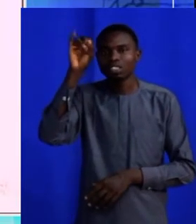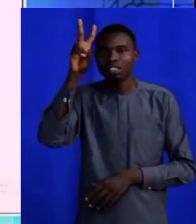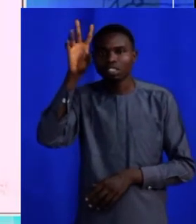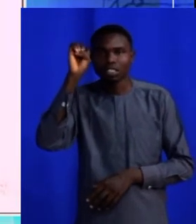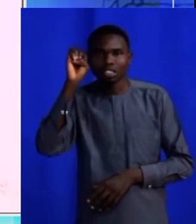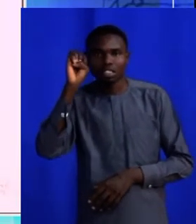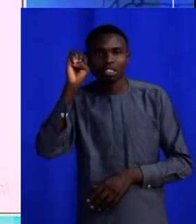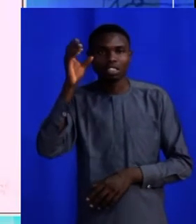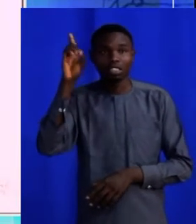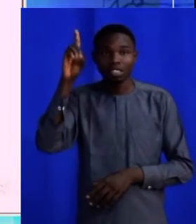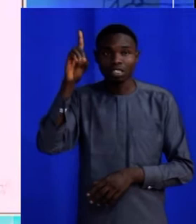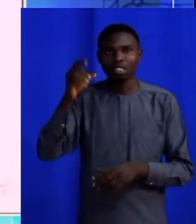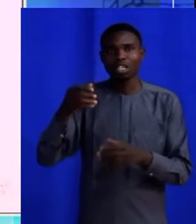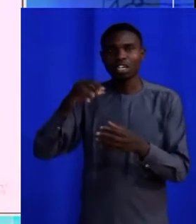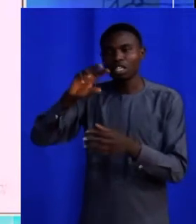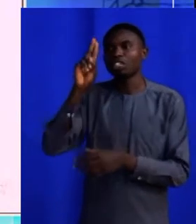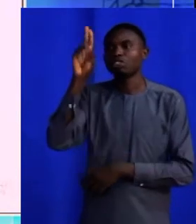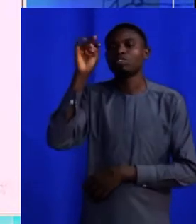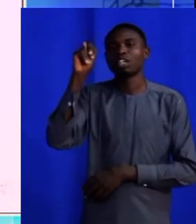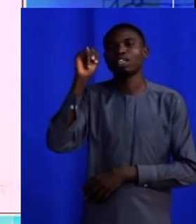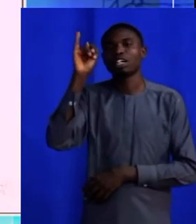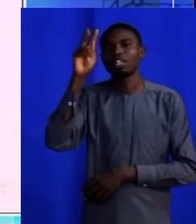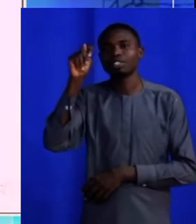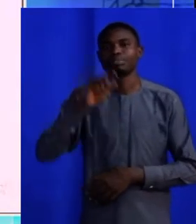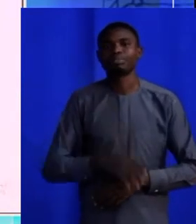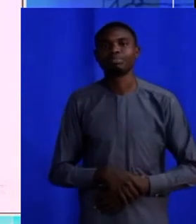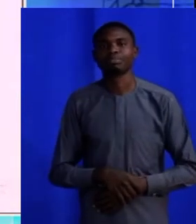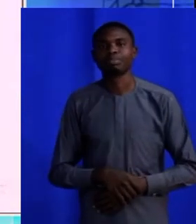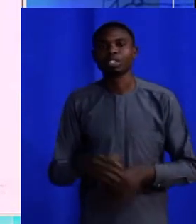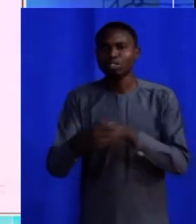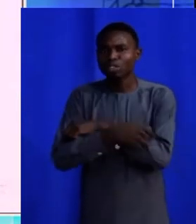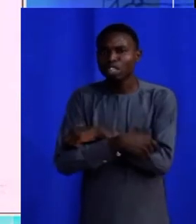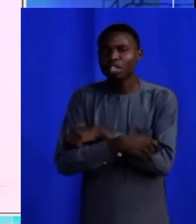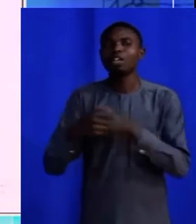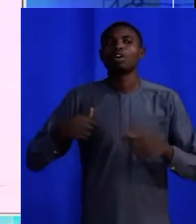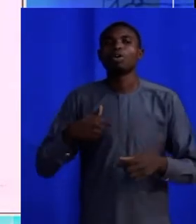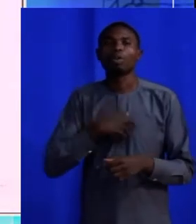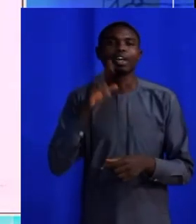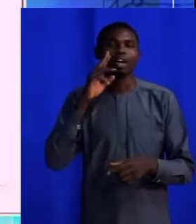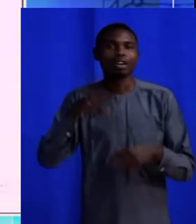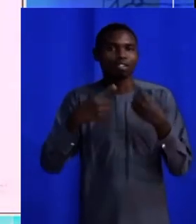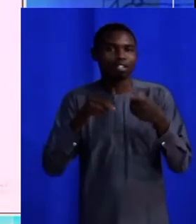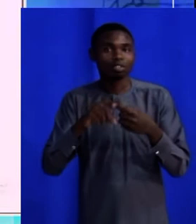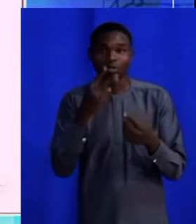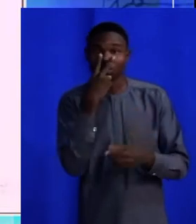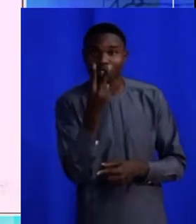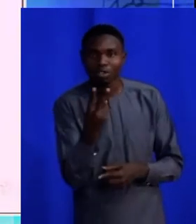They are also classified in terms of habitats, where we have